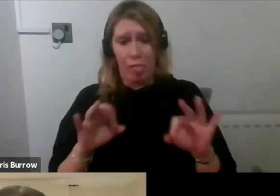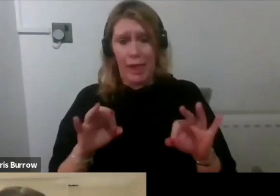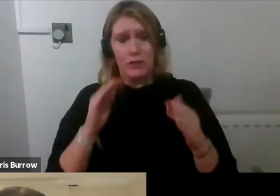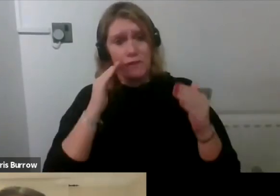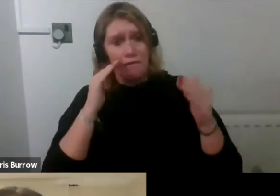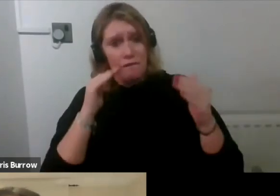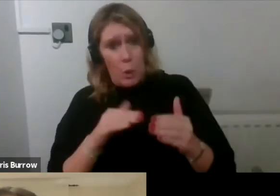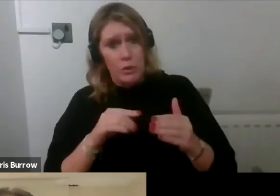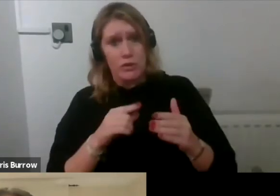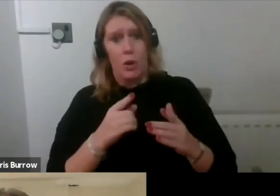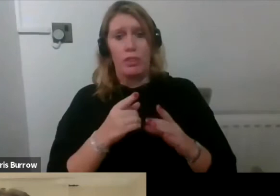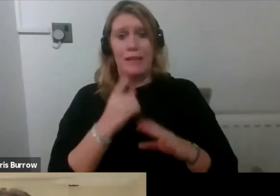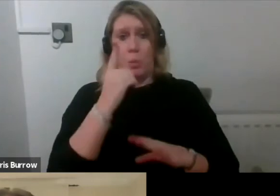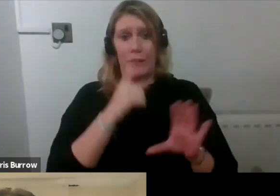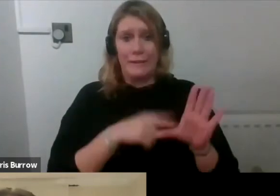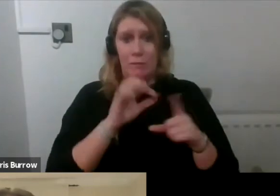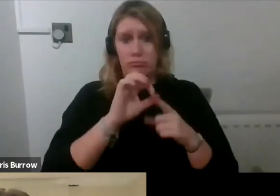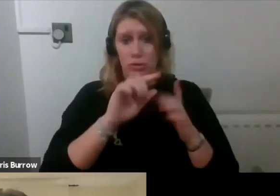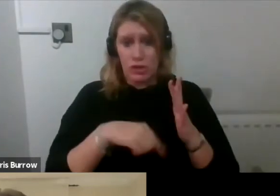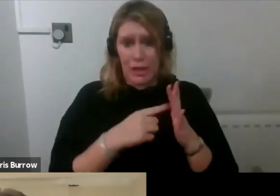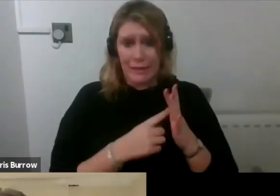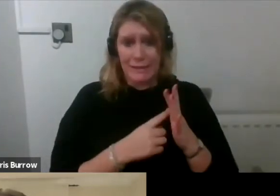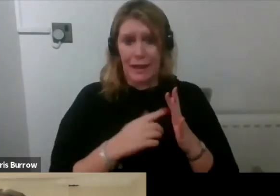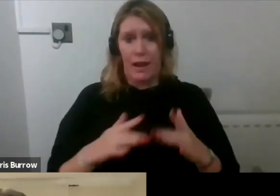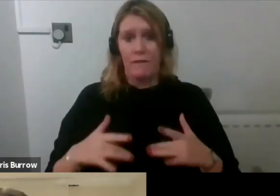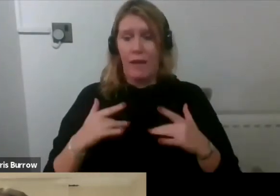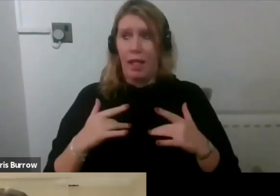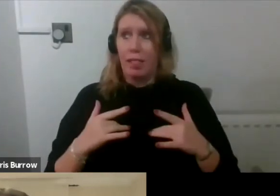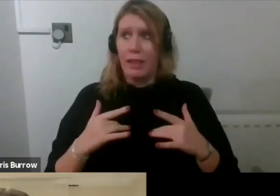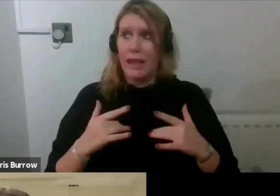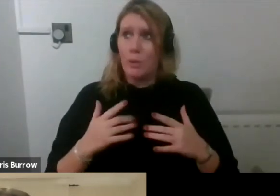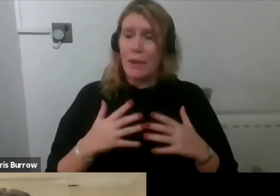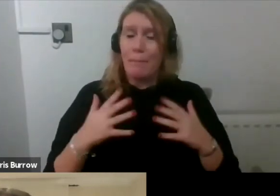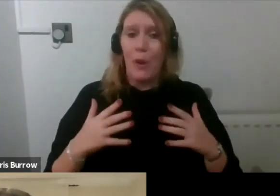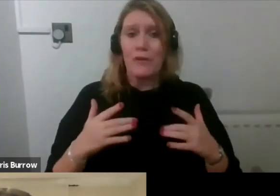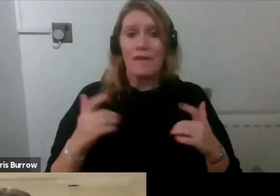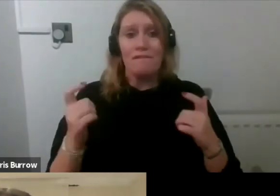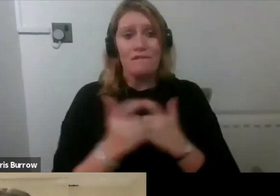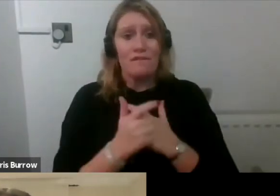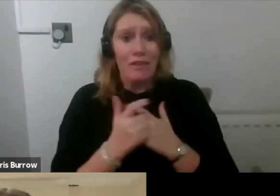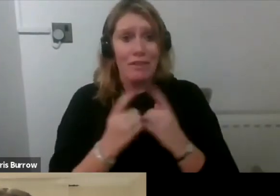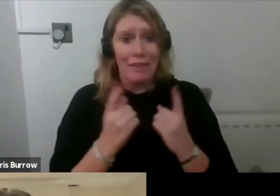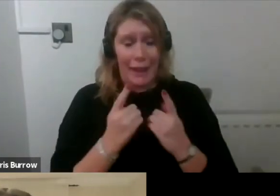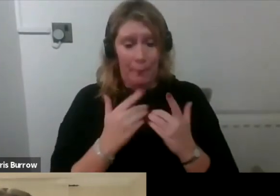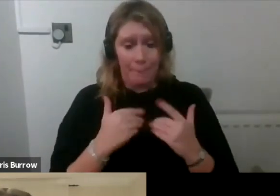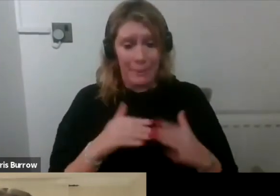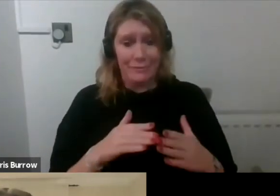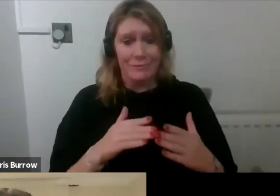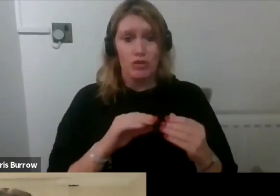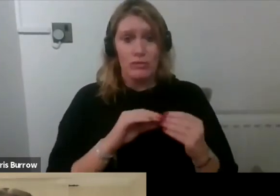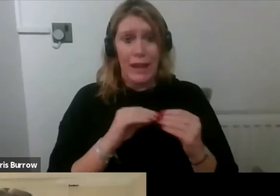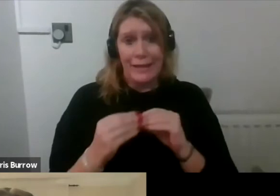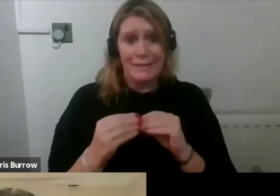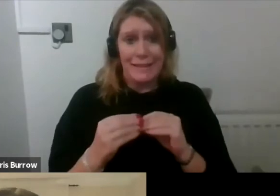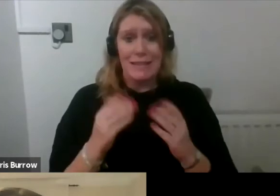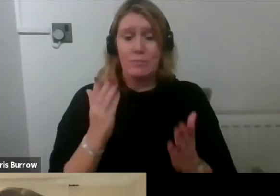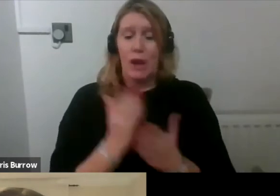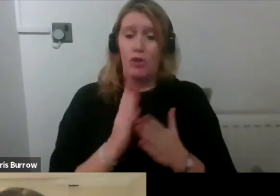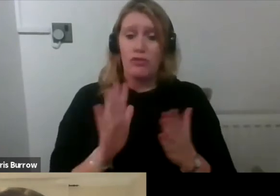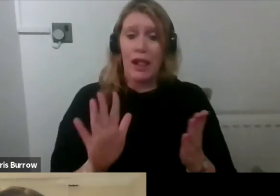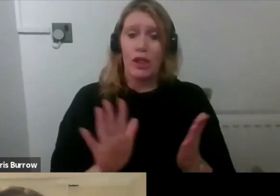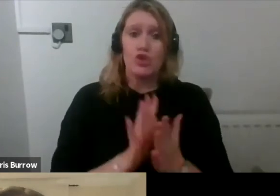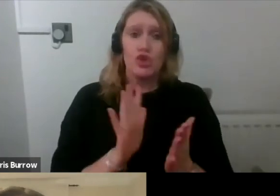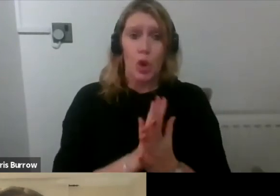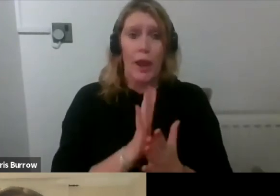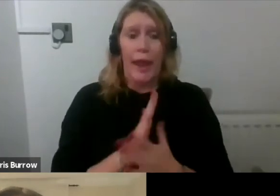probably the most fun thing I've ever done. It's just been a real joy, and I feel it kind of